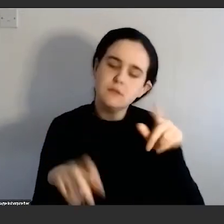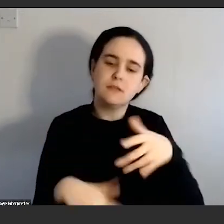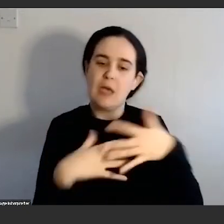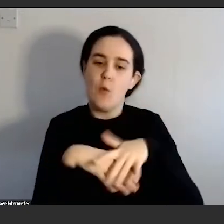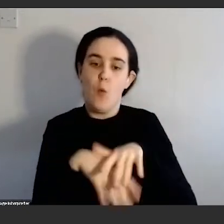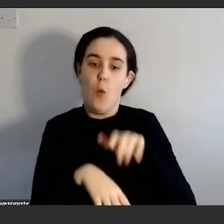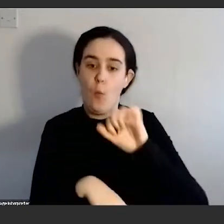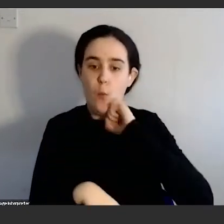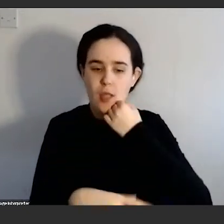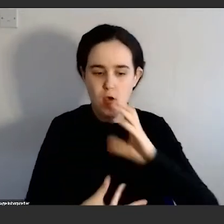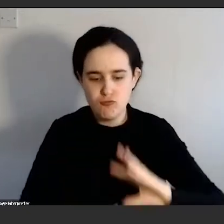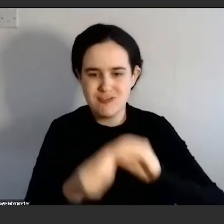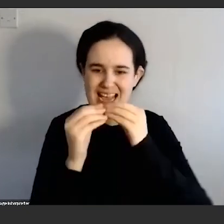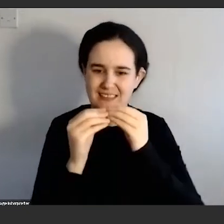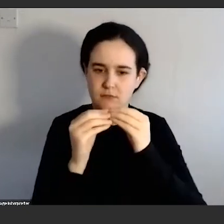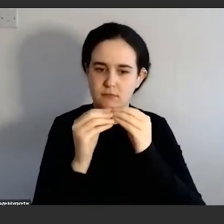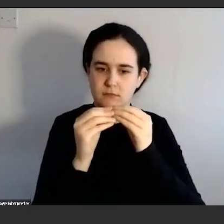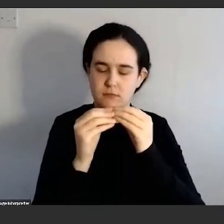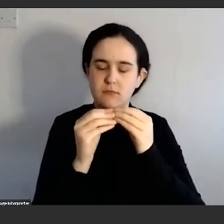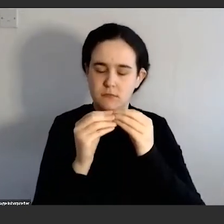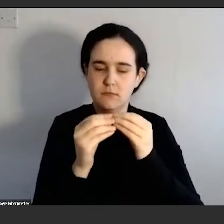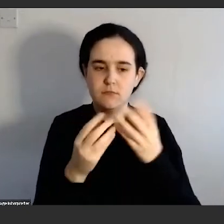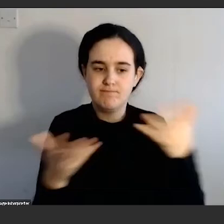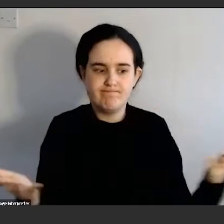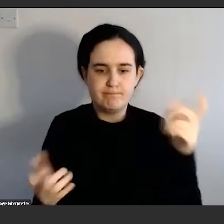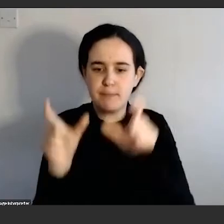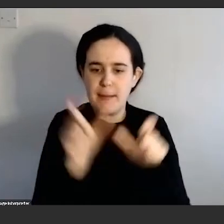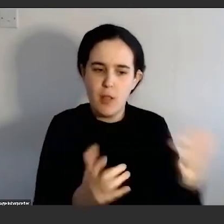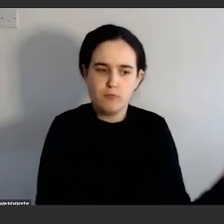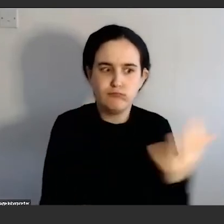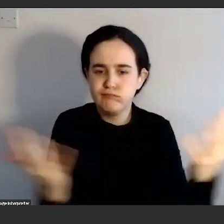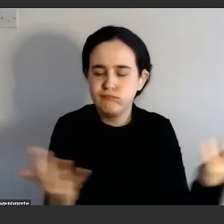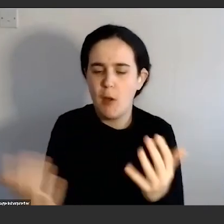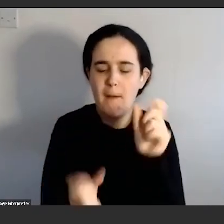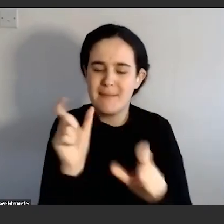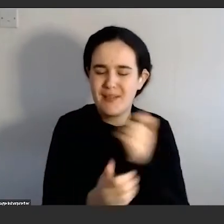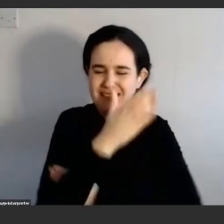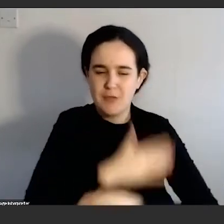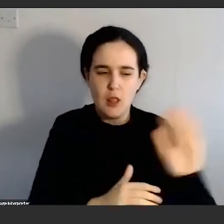representing, is these stories that often have